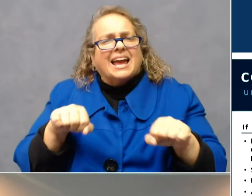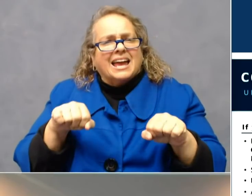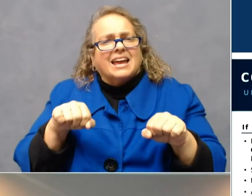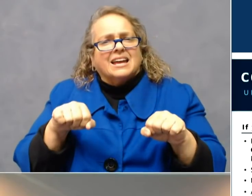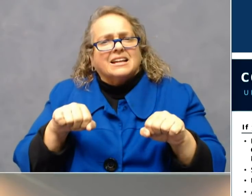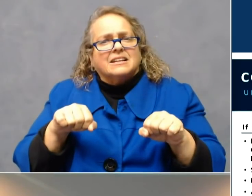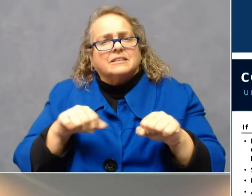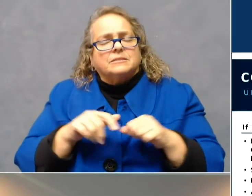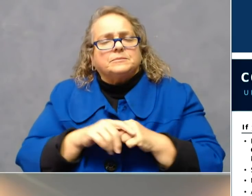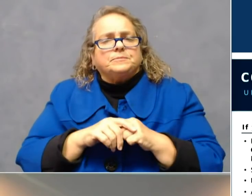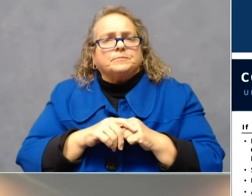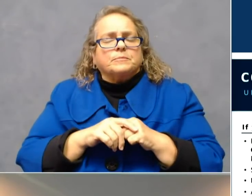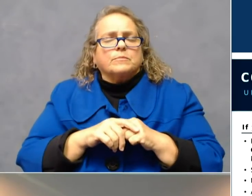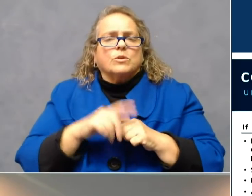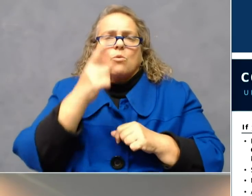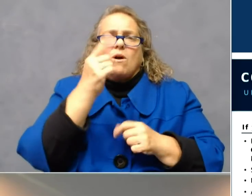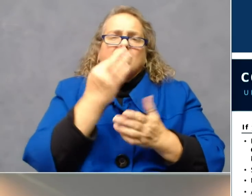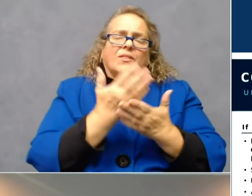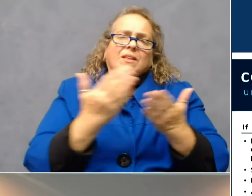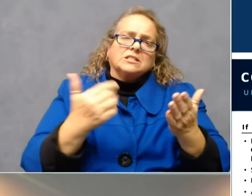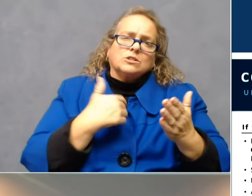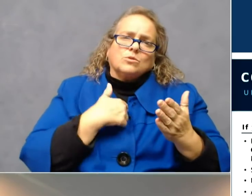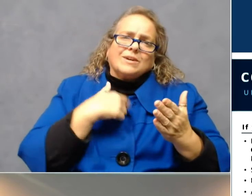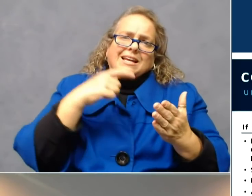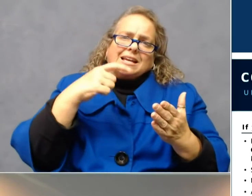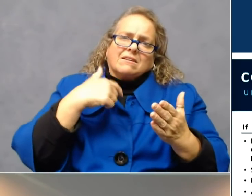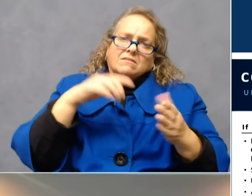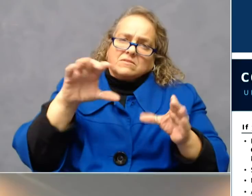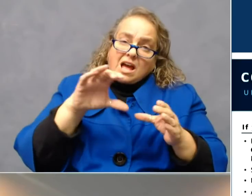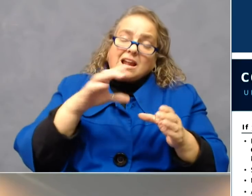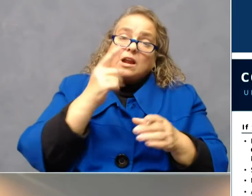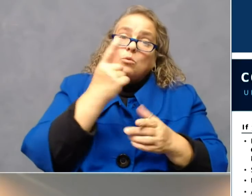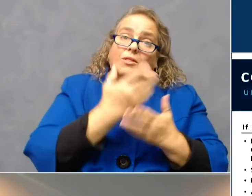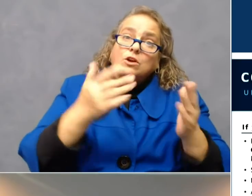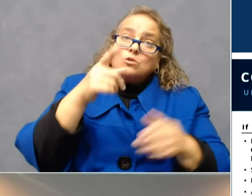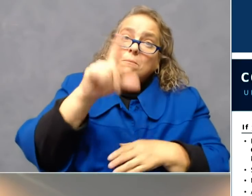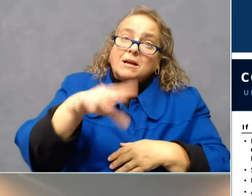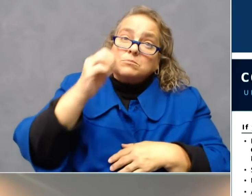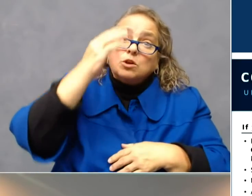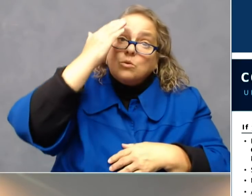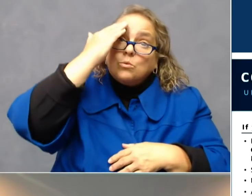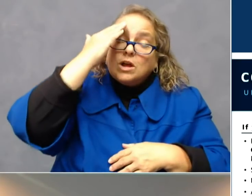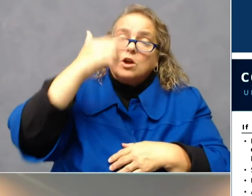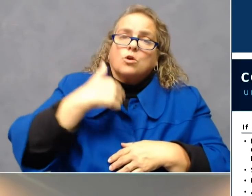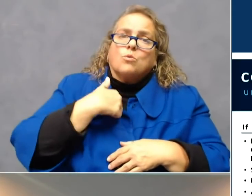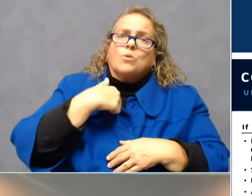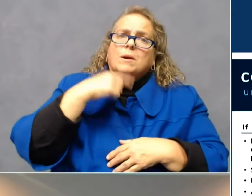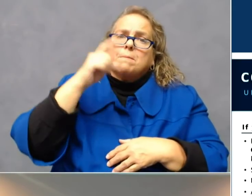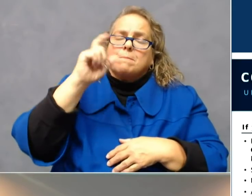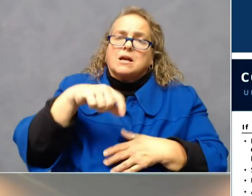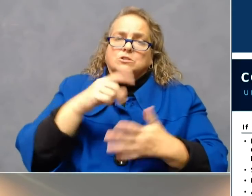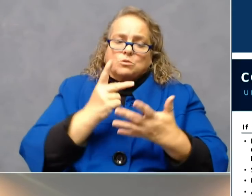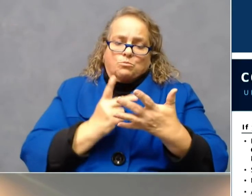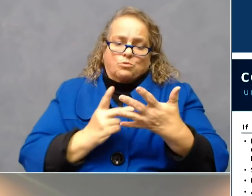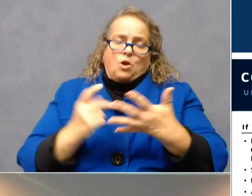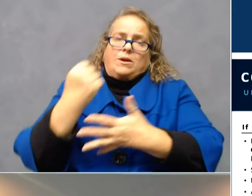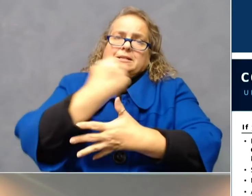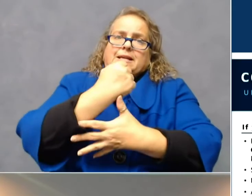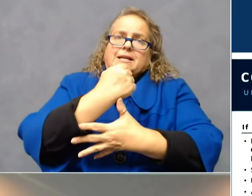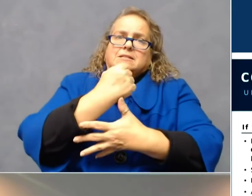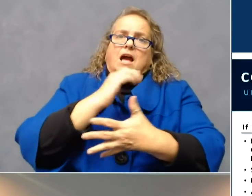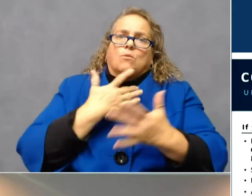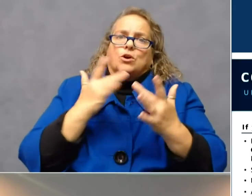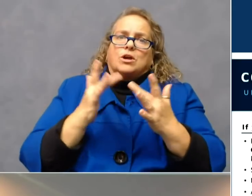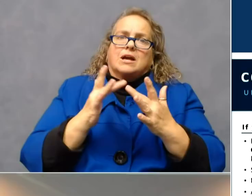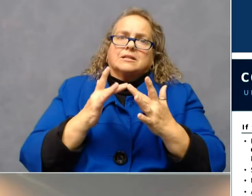that folks need to be aware of, is that we've had to prioritize the contacts that we actually